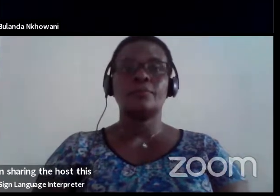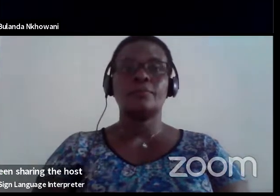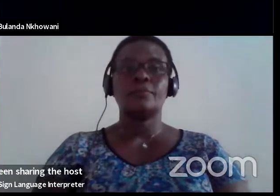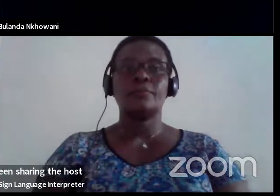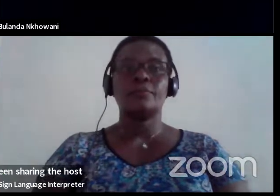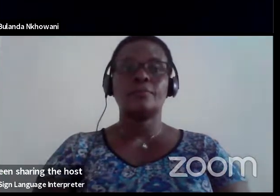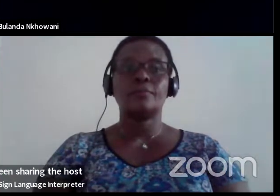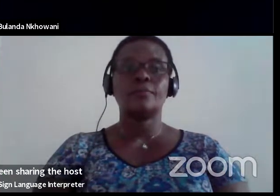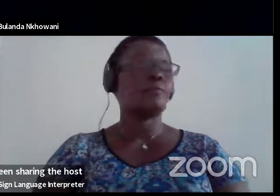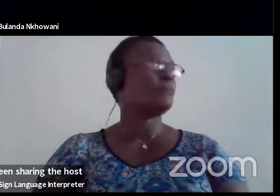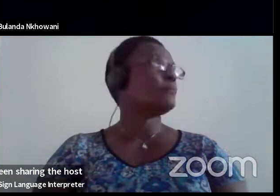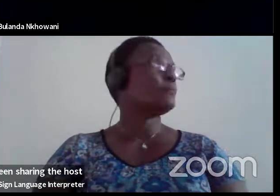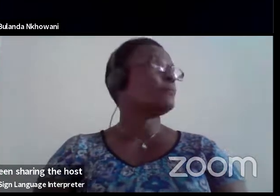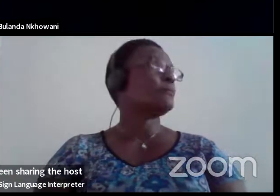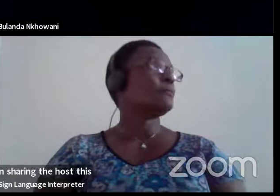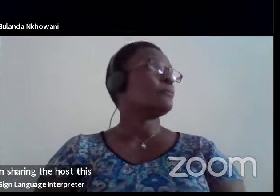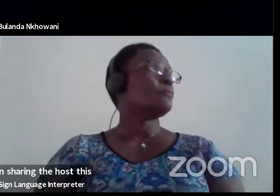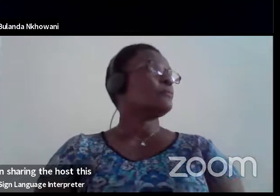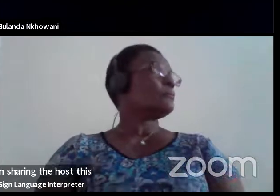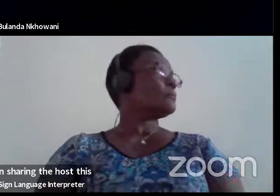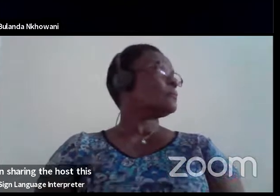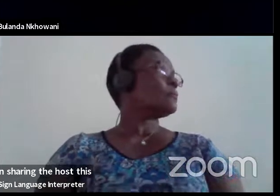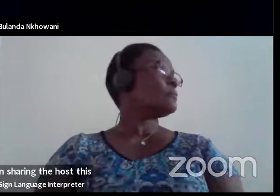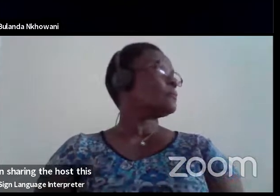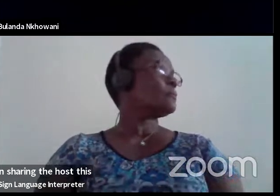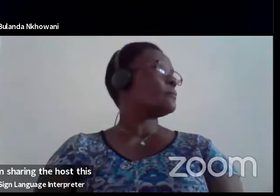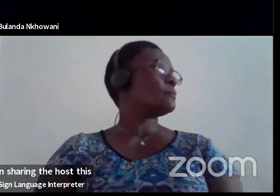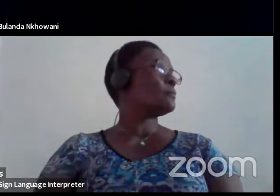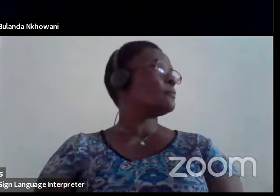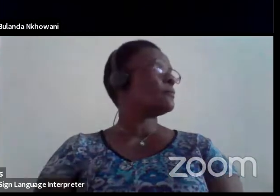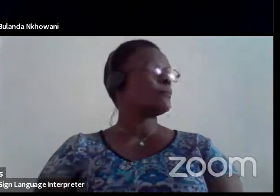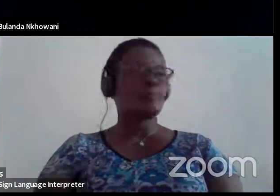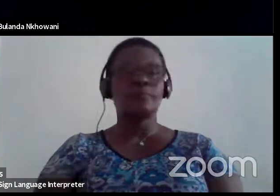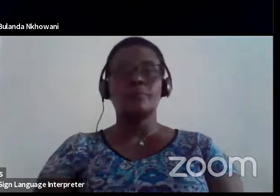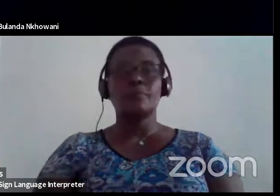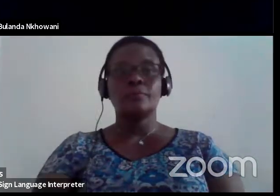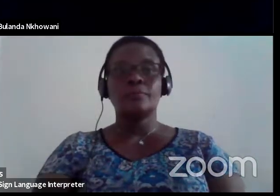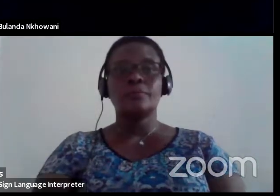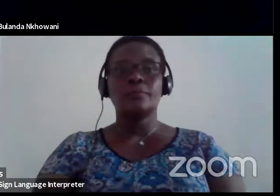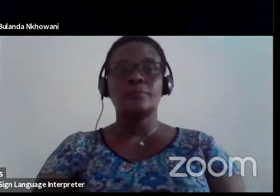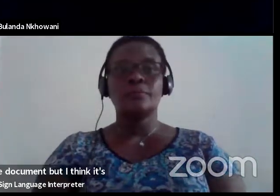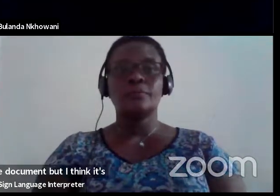Well, I will speak to the document, but I think it's decent if I share it.